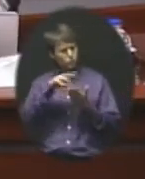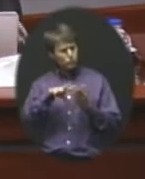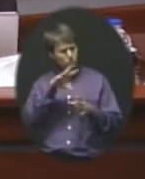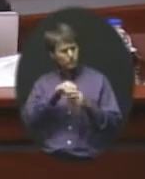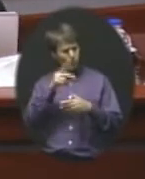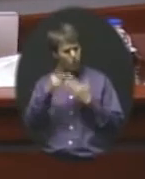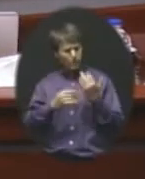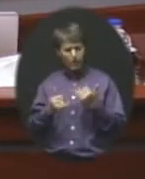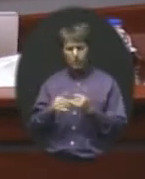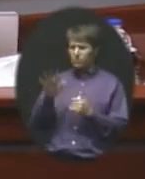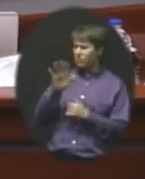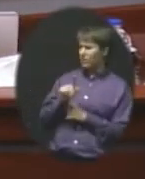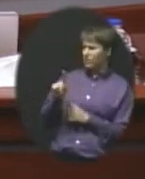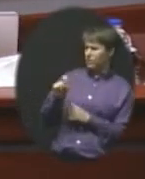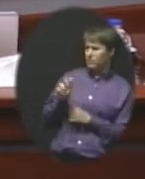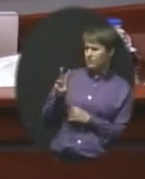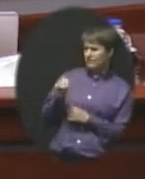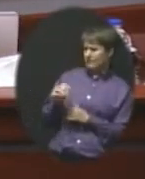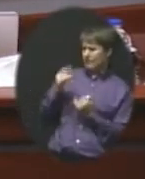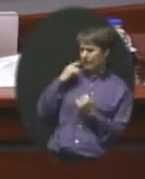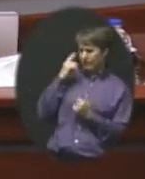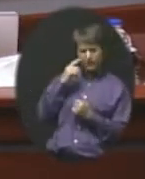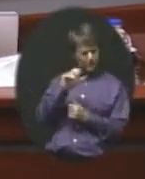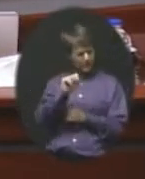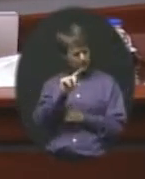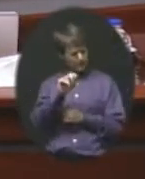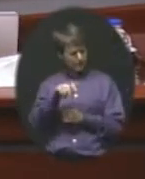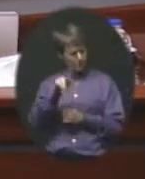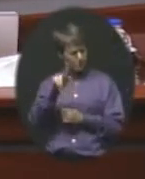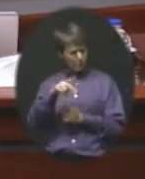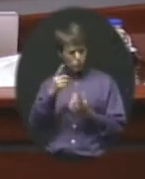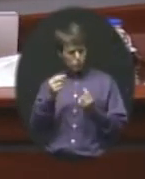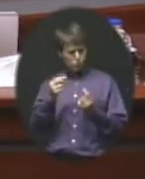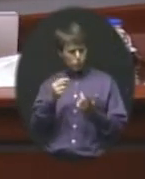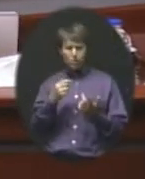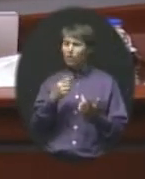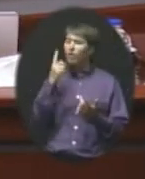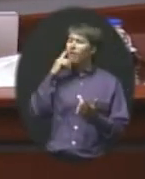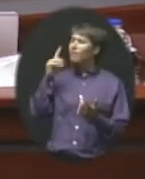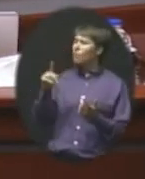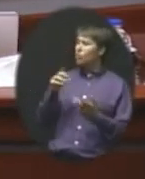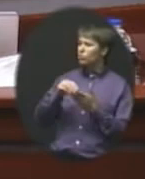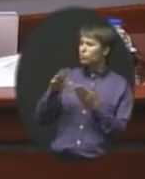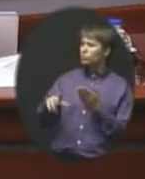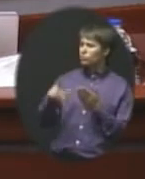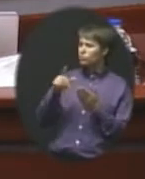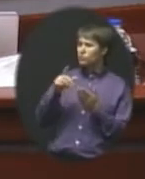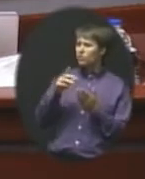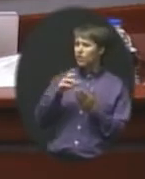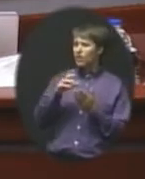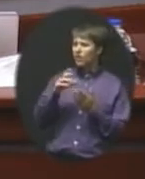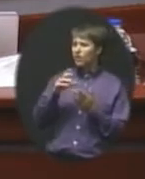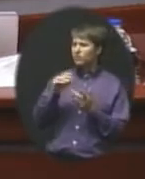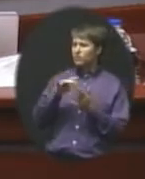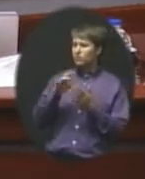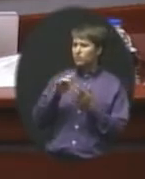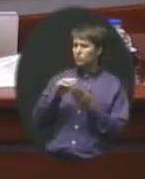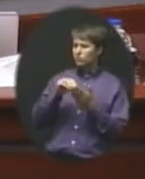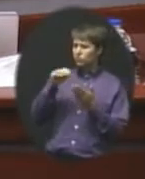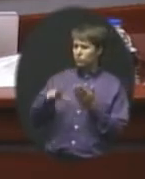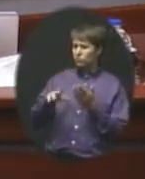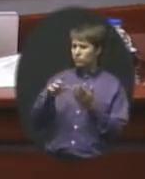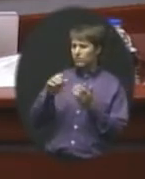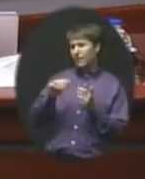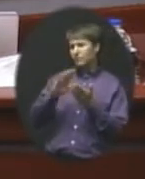now? Approximately 160, I think, is what the step up do? What is it? What step up is for students, and students as a term can be